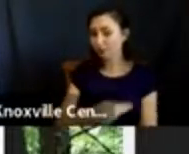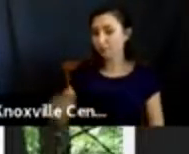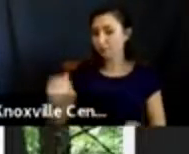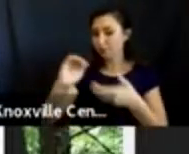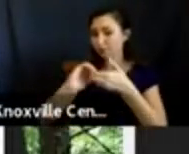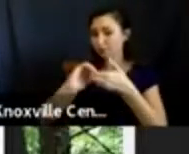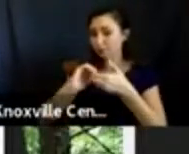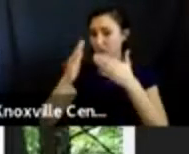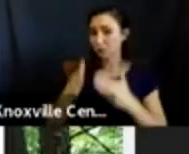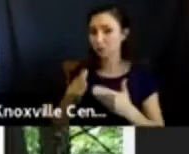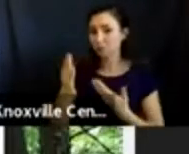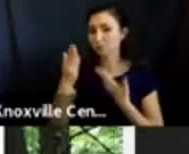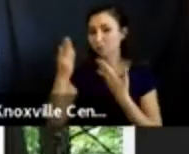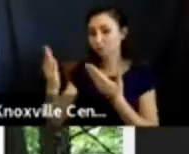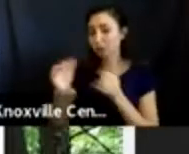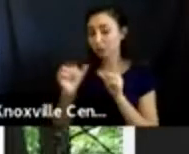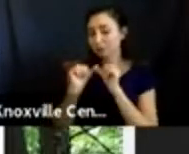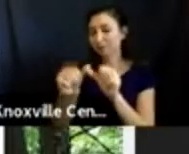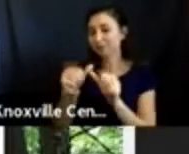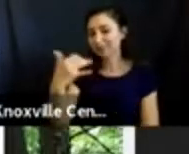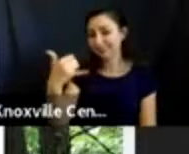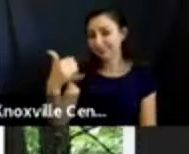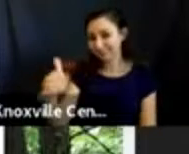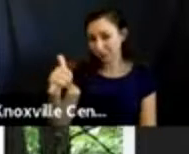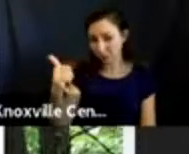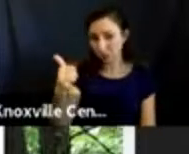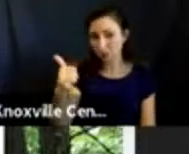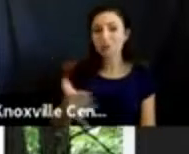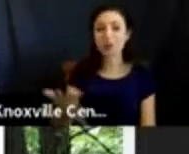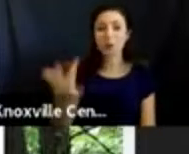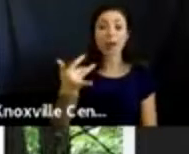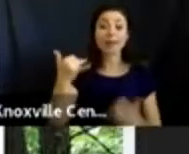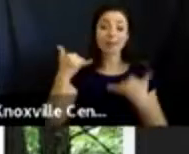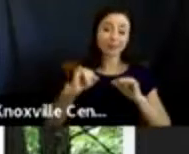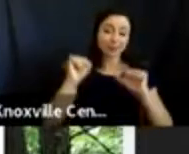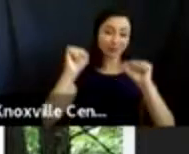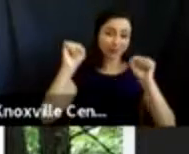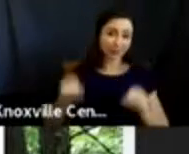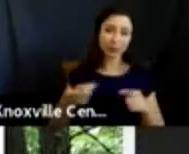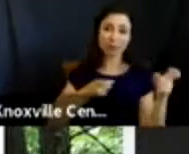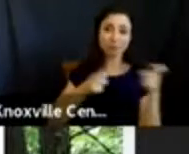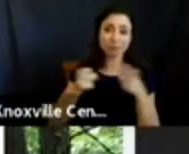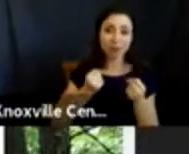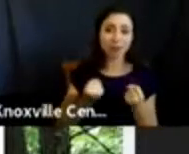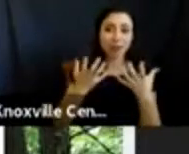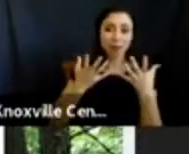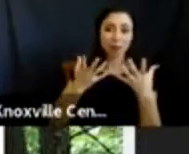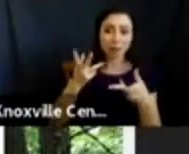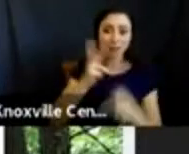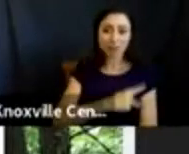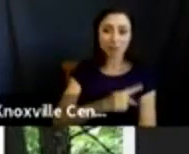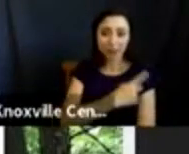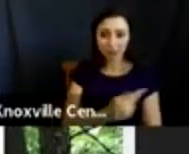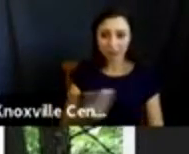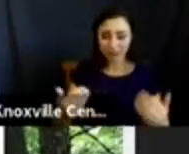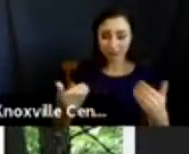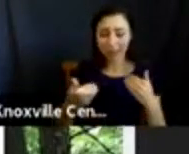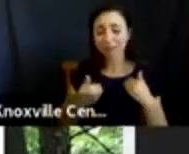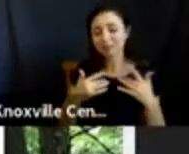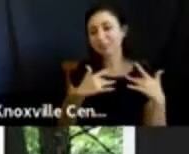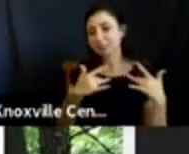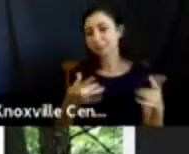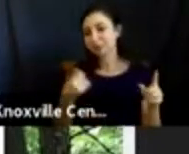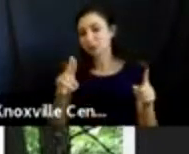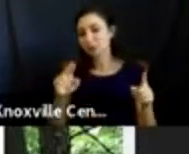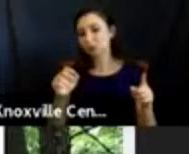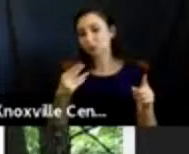remain at yellow because they are still within their ability to manage the current numbers of patients. And as usual, Dr. Shamia will probably have a little